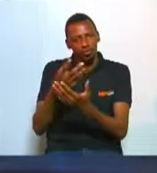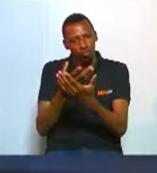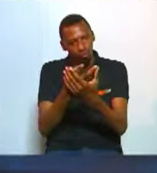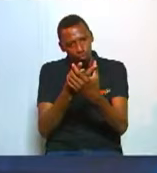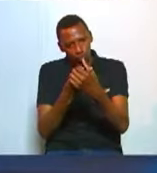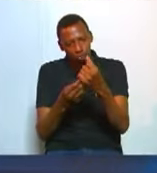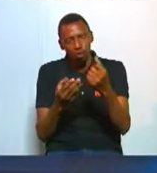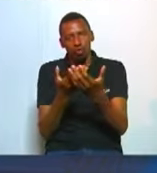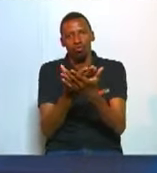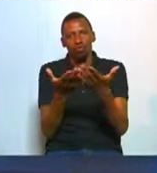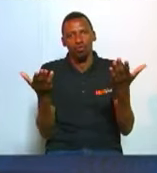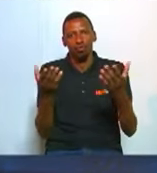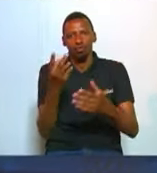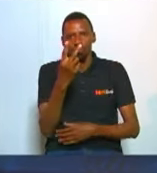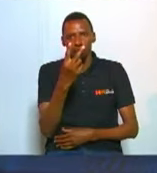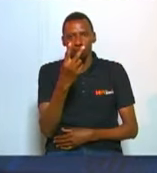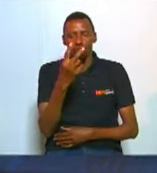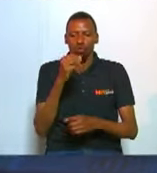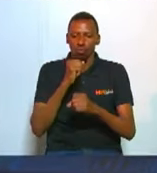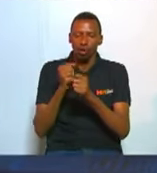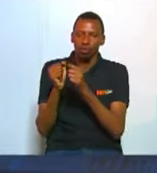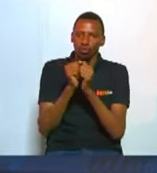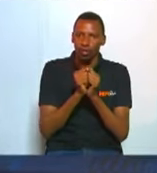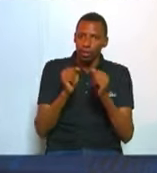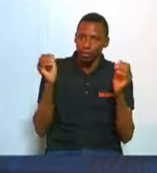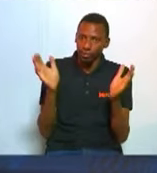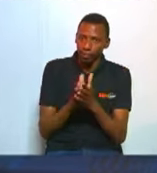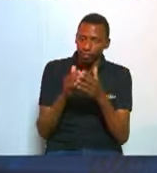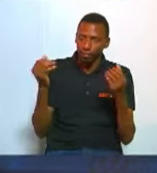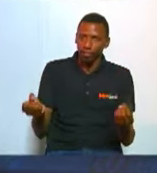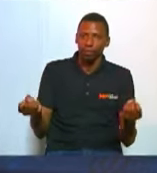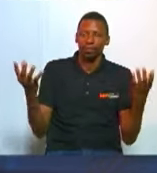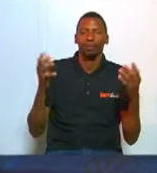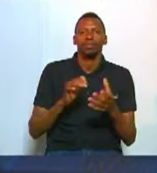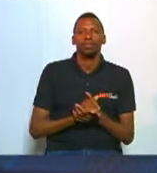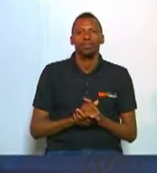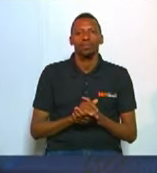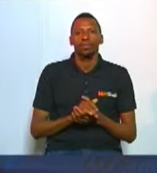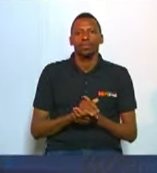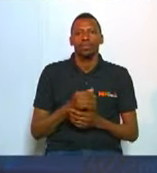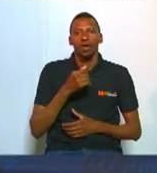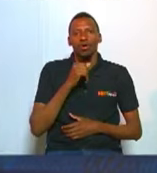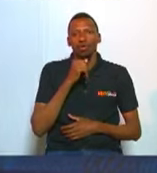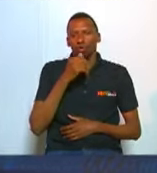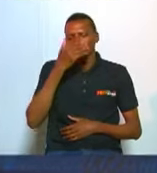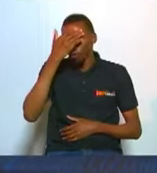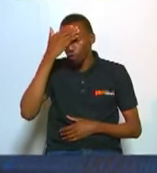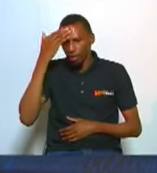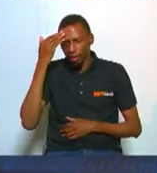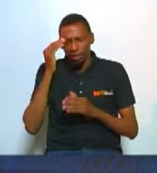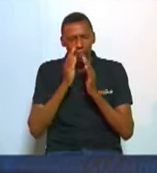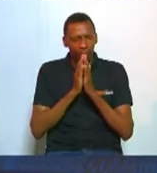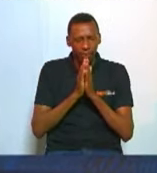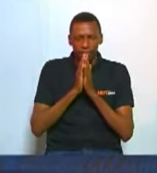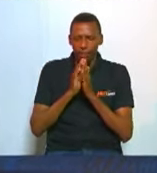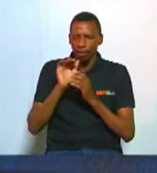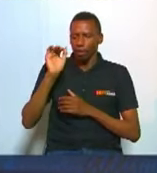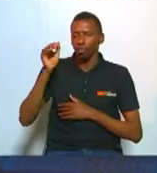work together. Hallelujah. Don't forget to pray for wisdom.